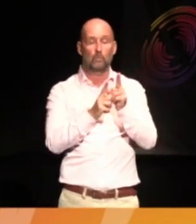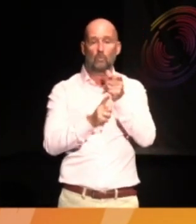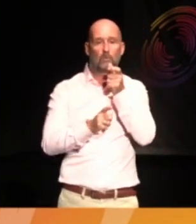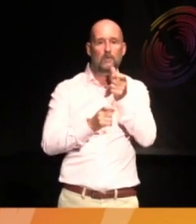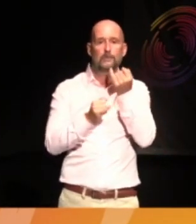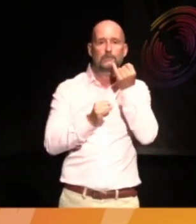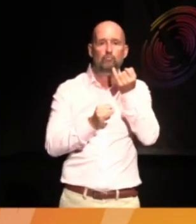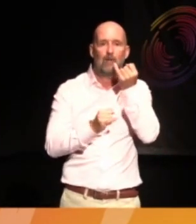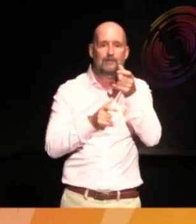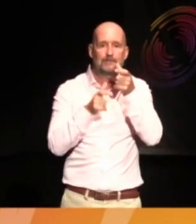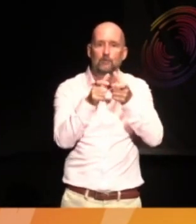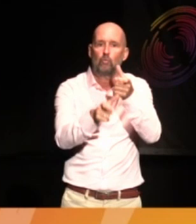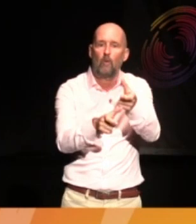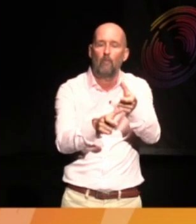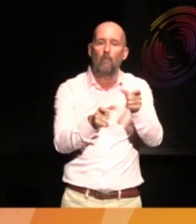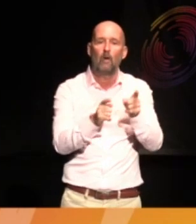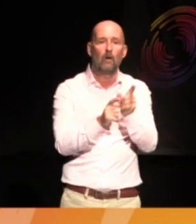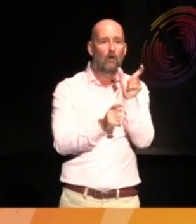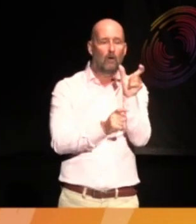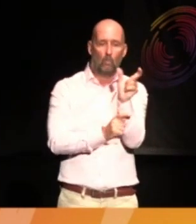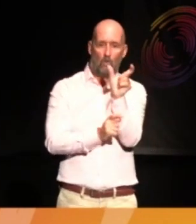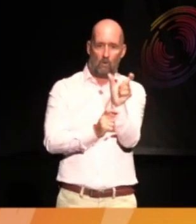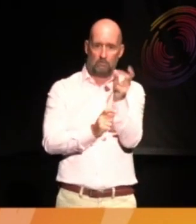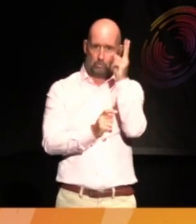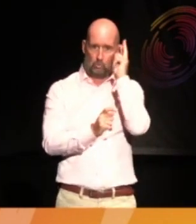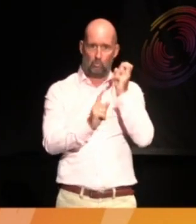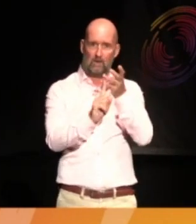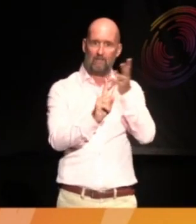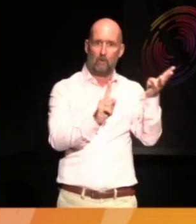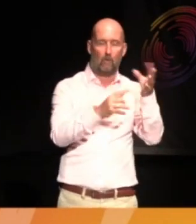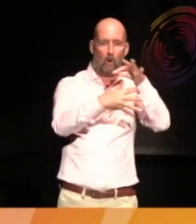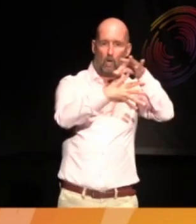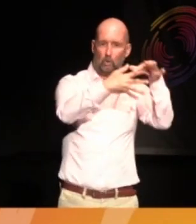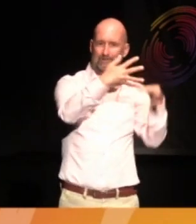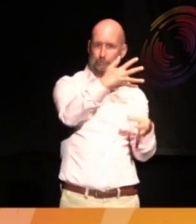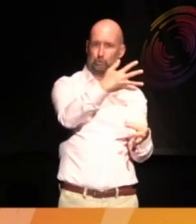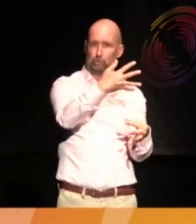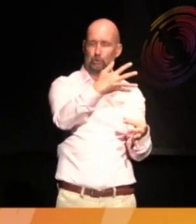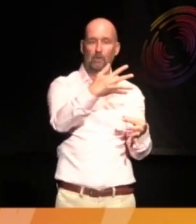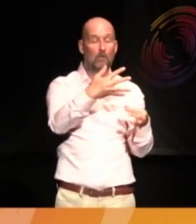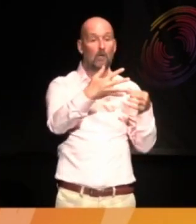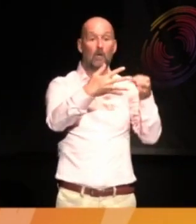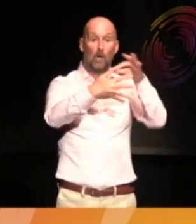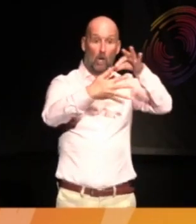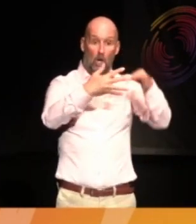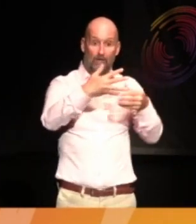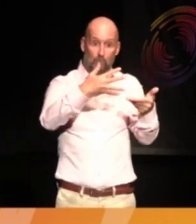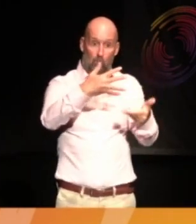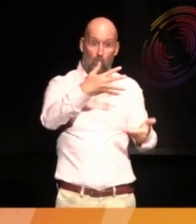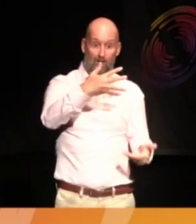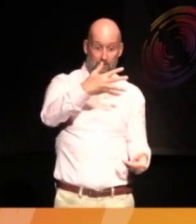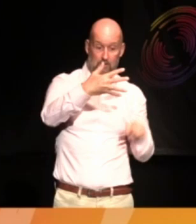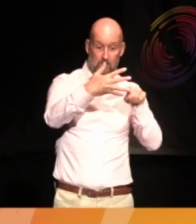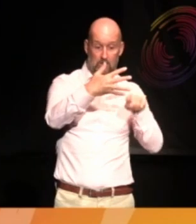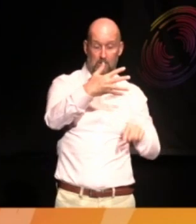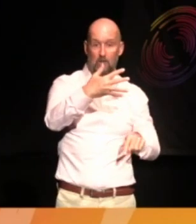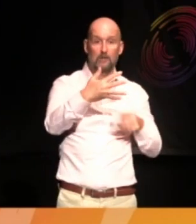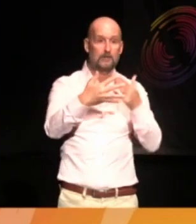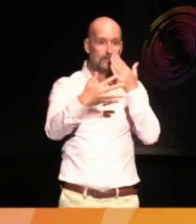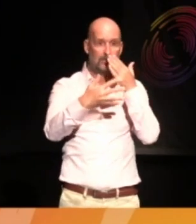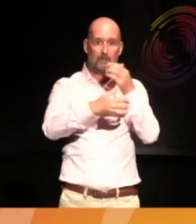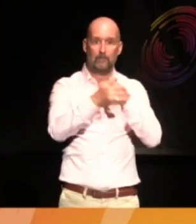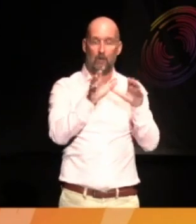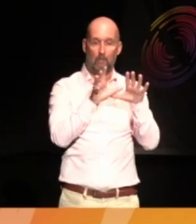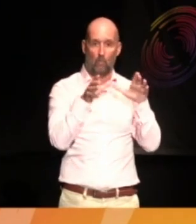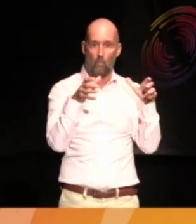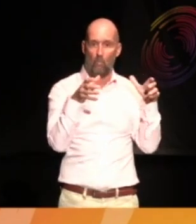It's an umbrella term for a vast number of conditions, and it's growing. And there's almost a movement, so to